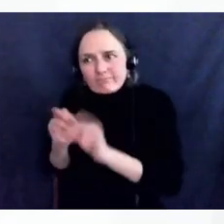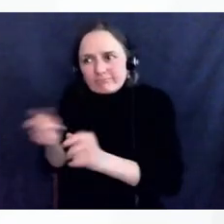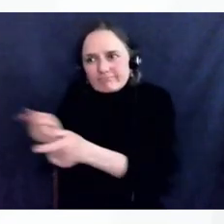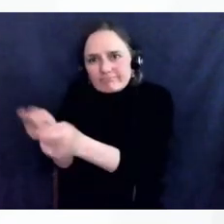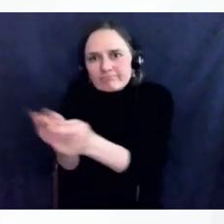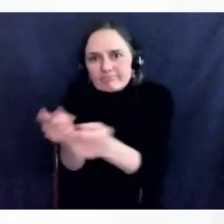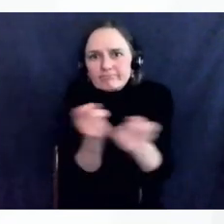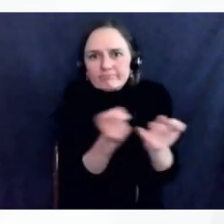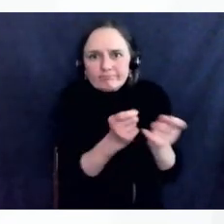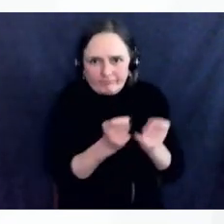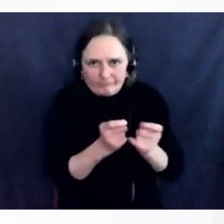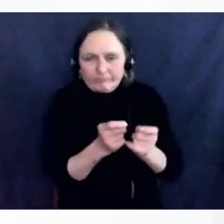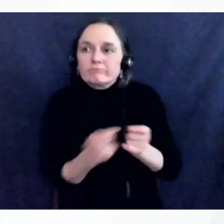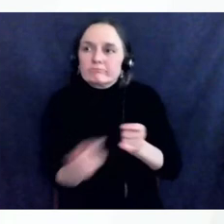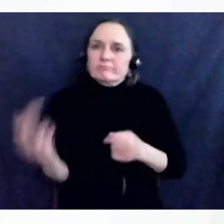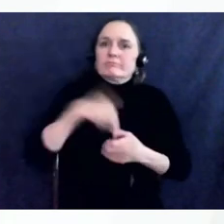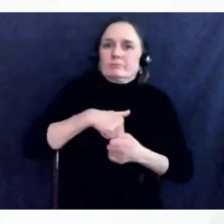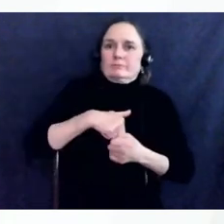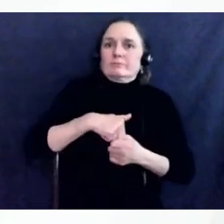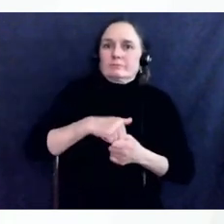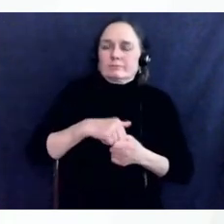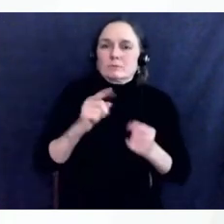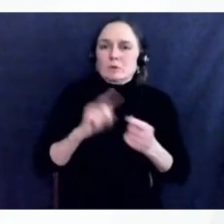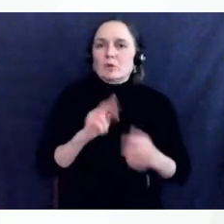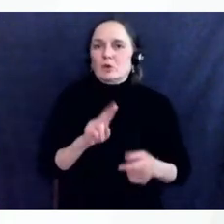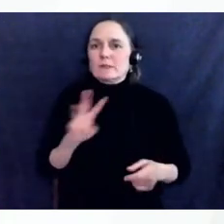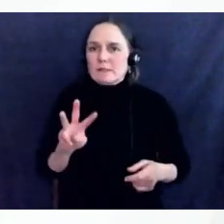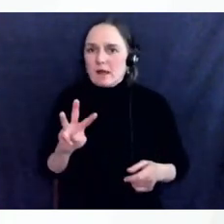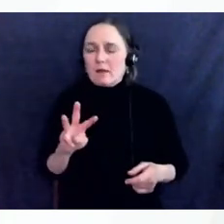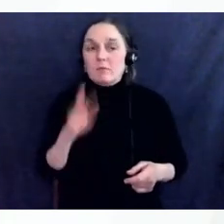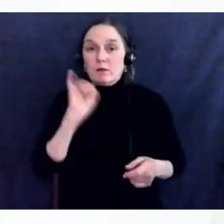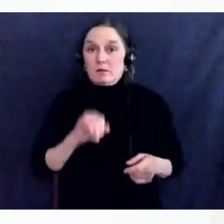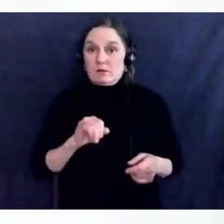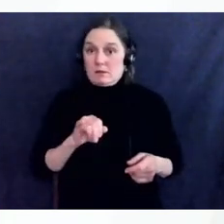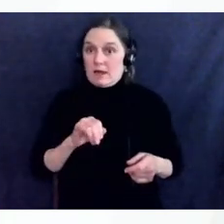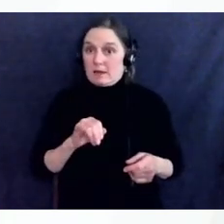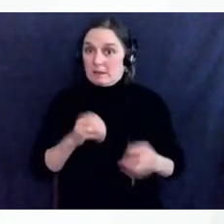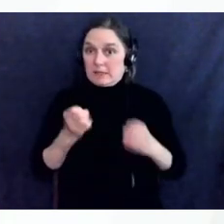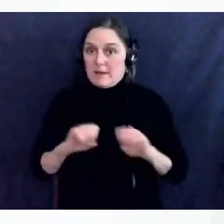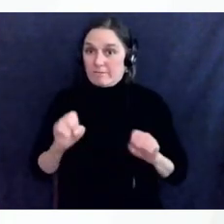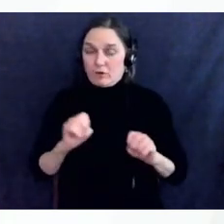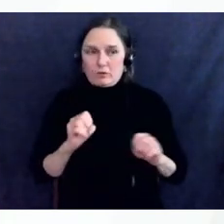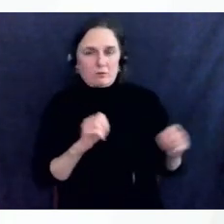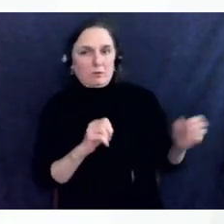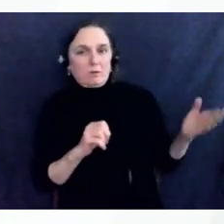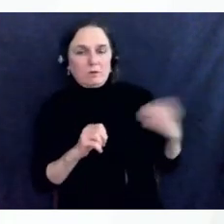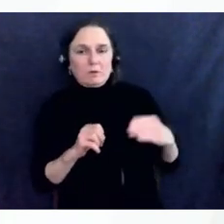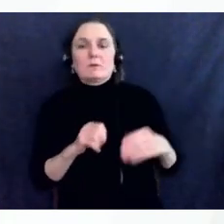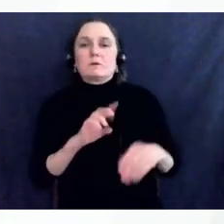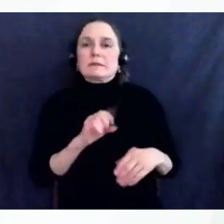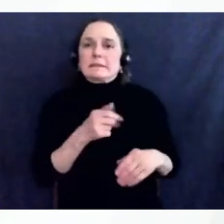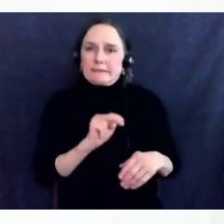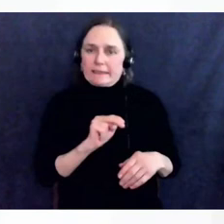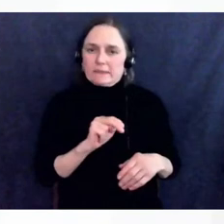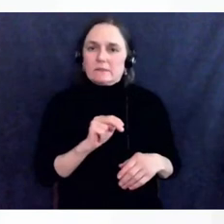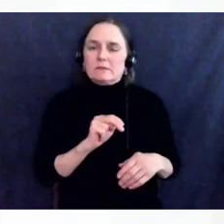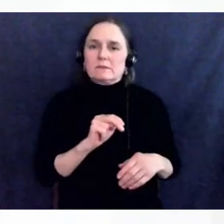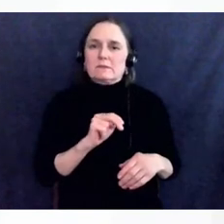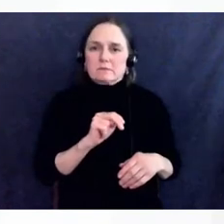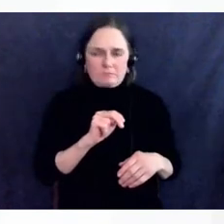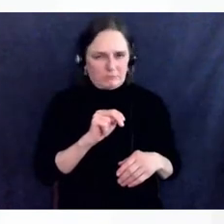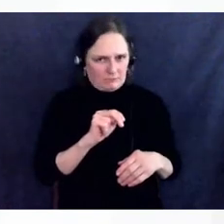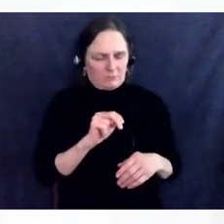This effort is co-led by Dean Joy Williamson Lott, Professor Julia Parrish, and myself.